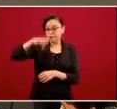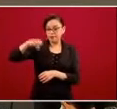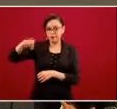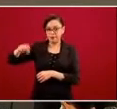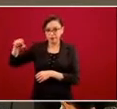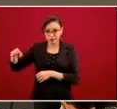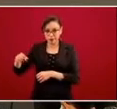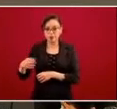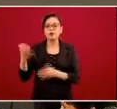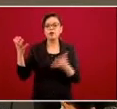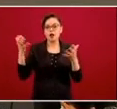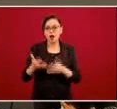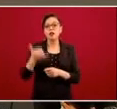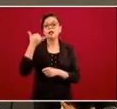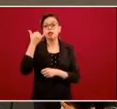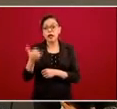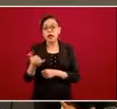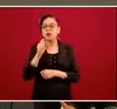technical.